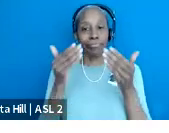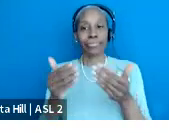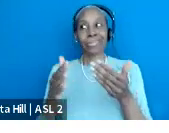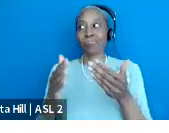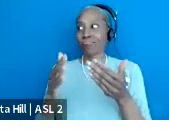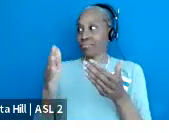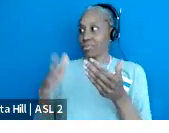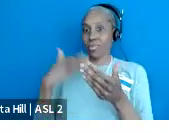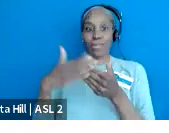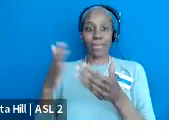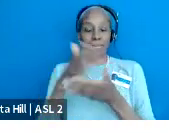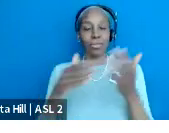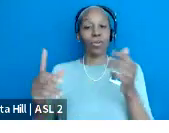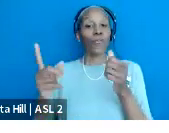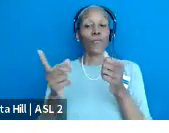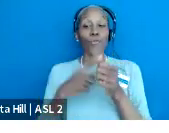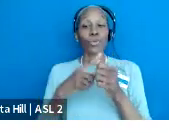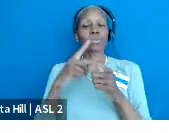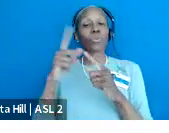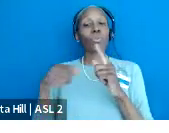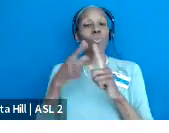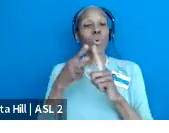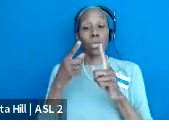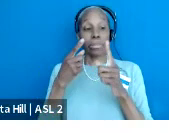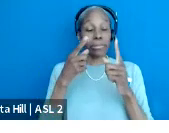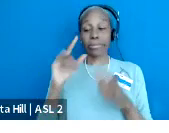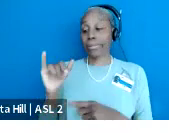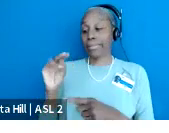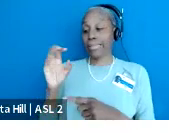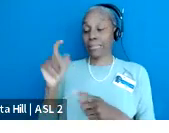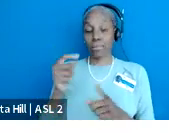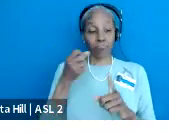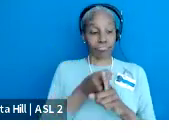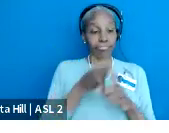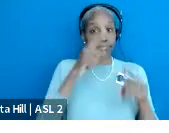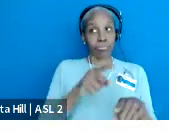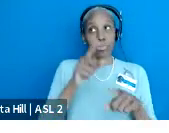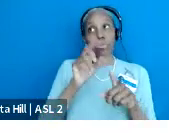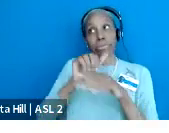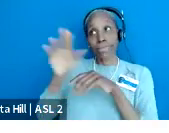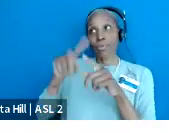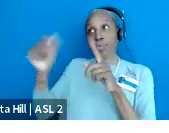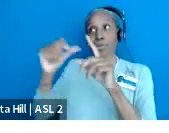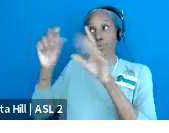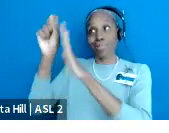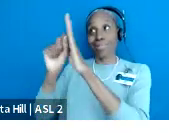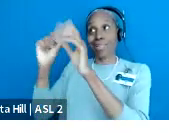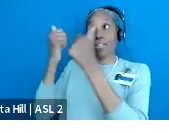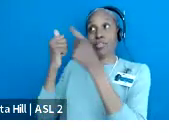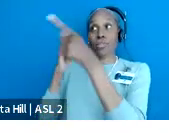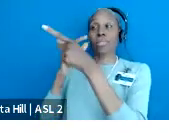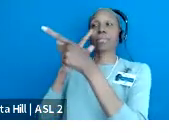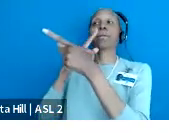next section. The first was, when an incident gets sent to another state agency because it's not under our jurisdiction, does the person